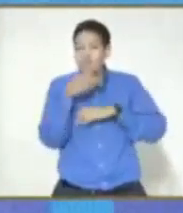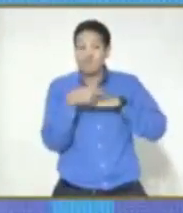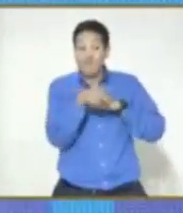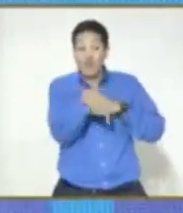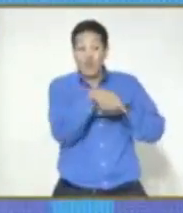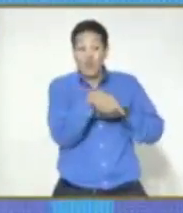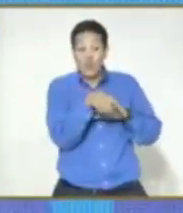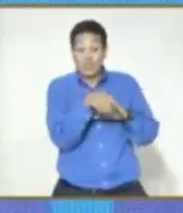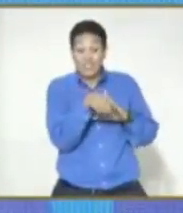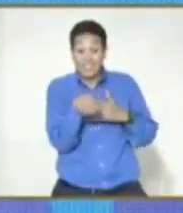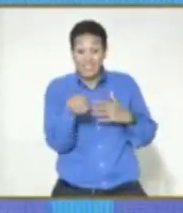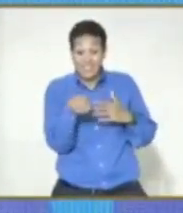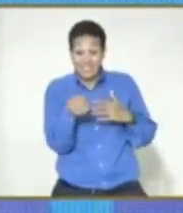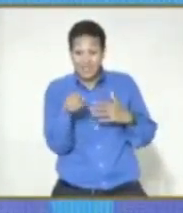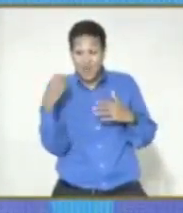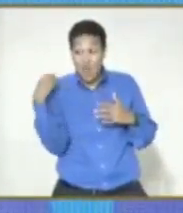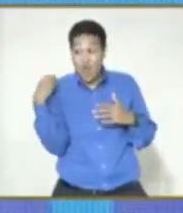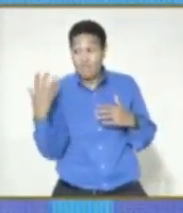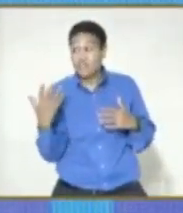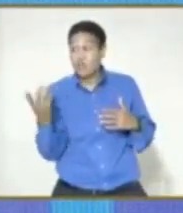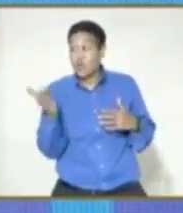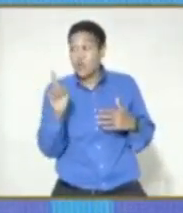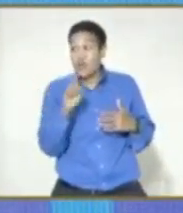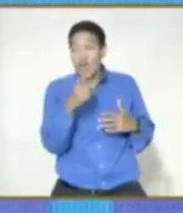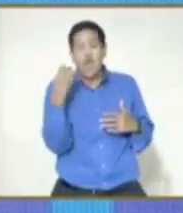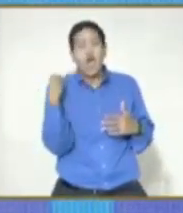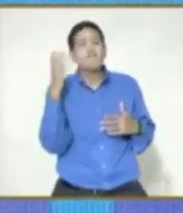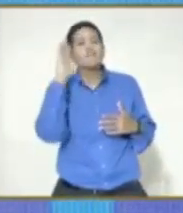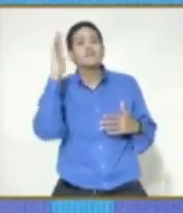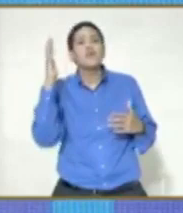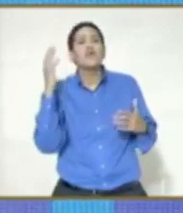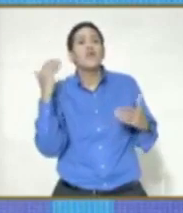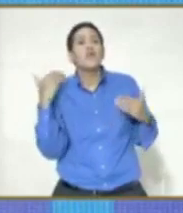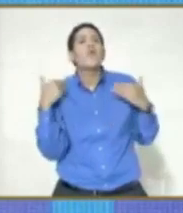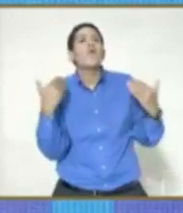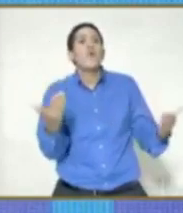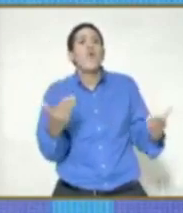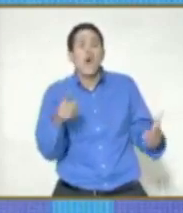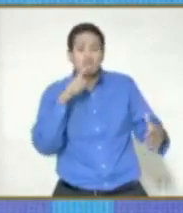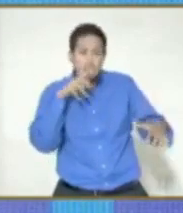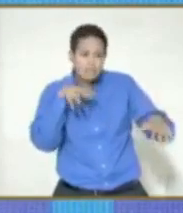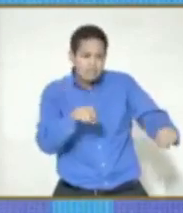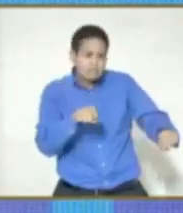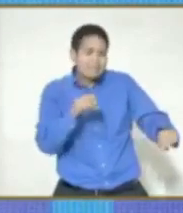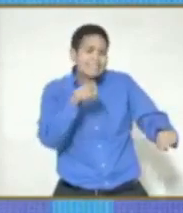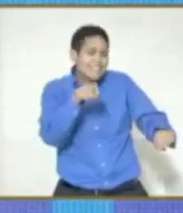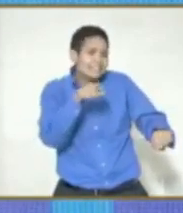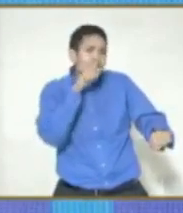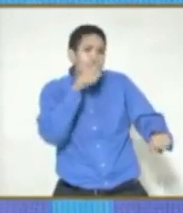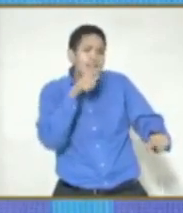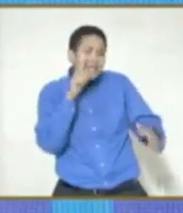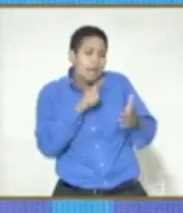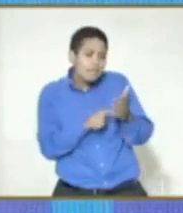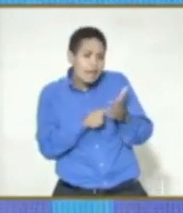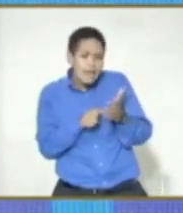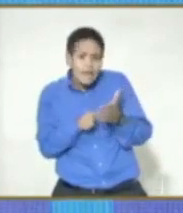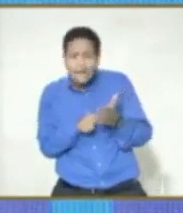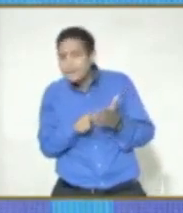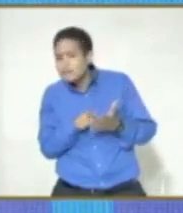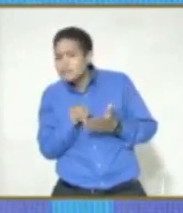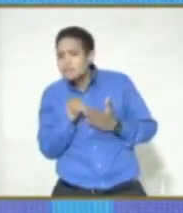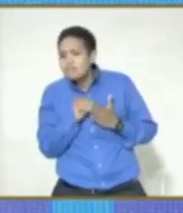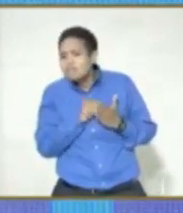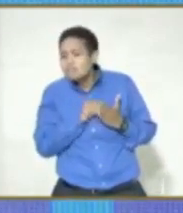those cases to the officers, where the officers will go out and undertake the necessary investigation. So